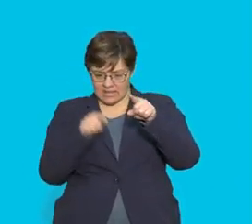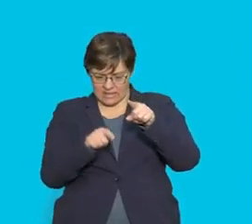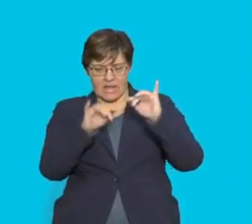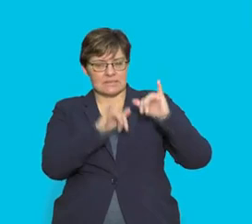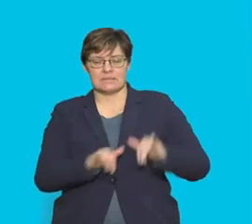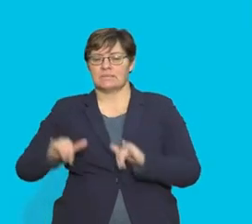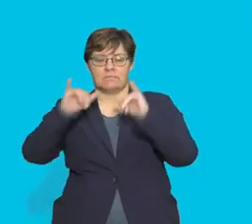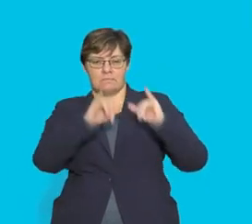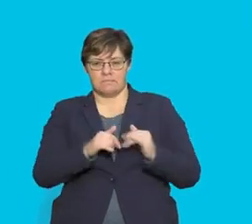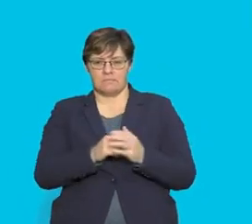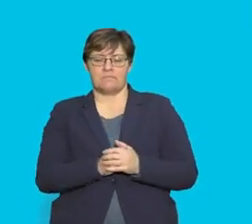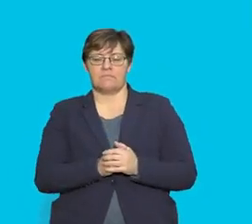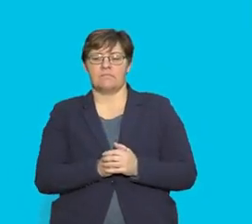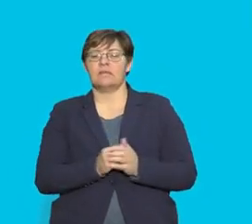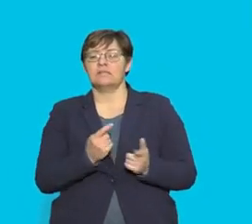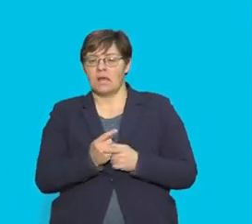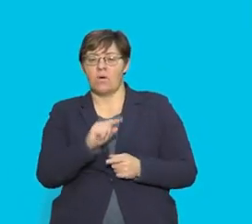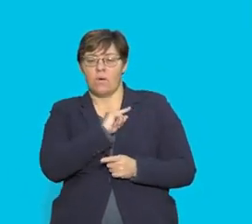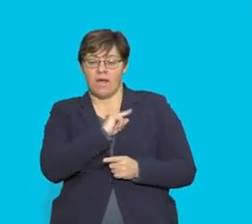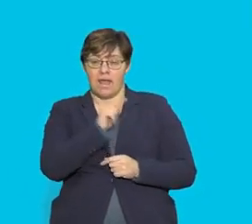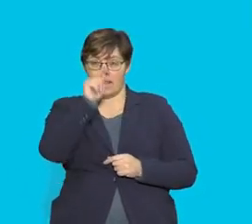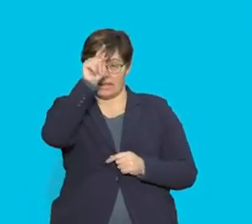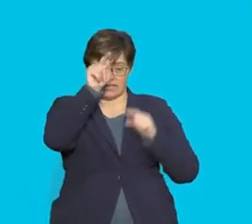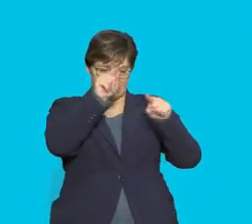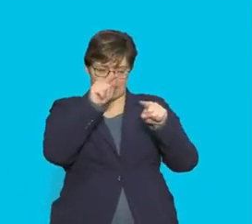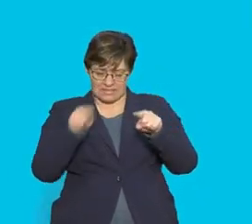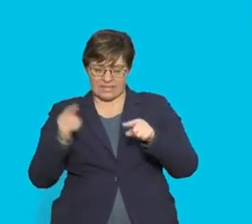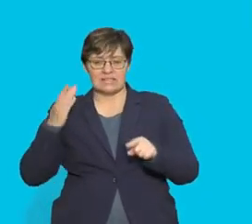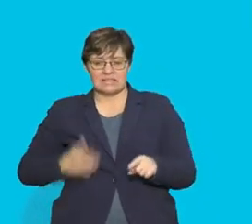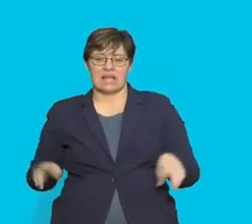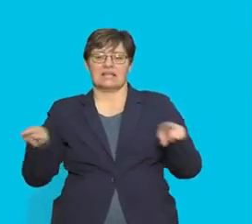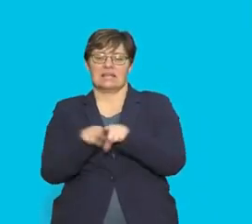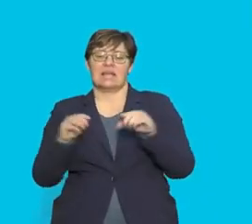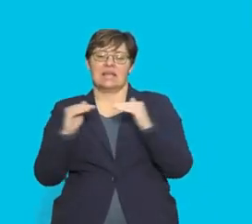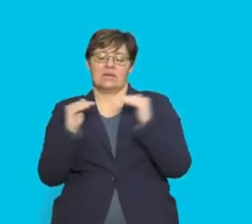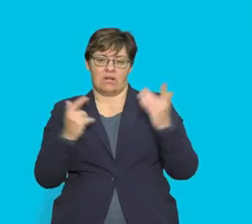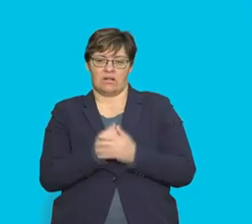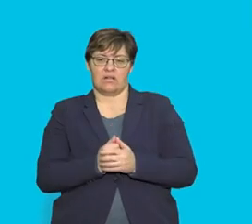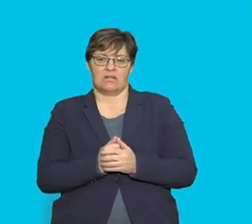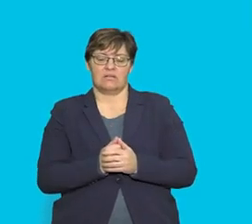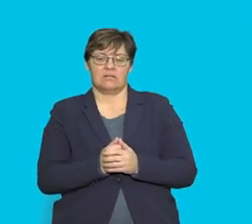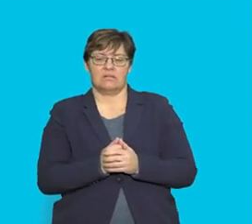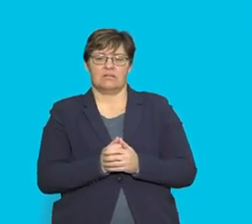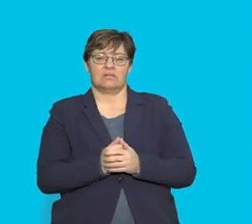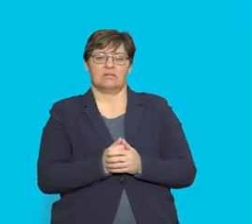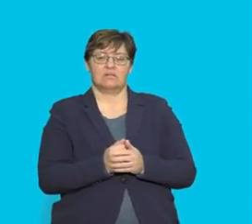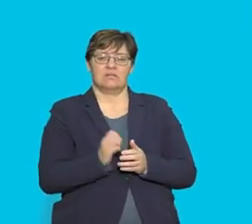and that angle are all equal. As a result, this, that, and that will be equal. So this is